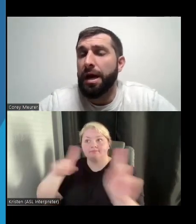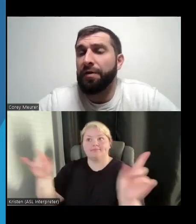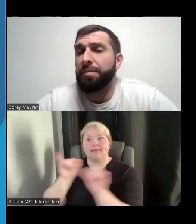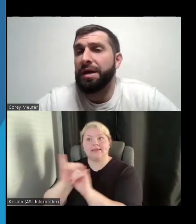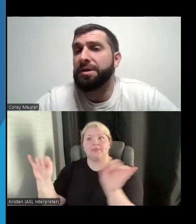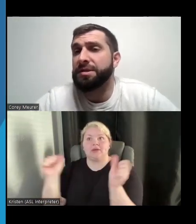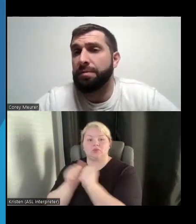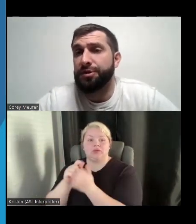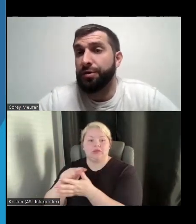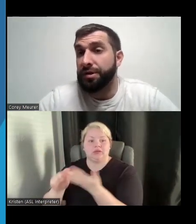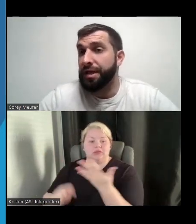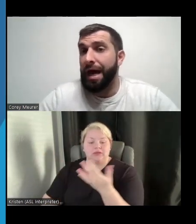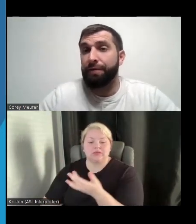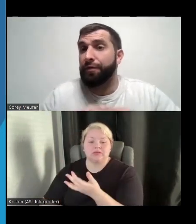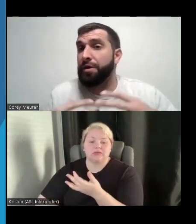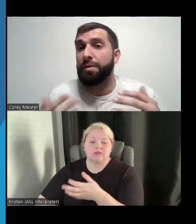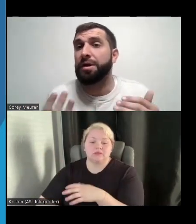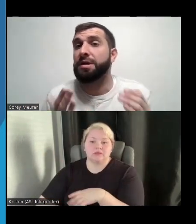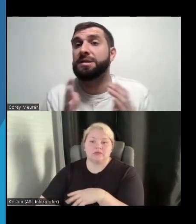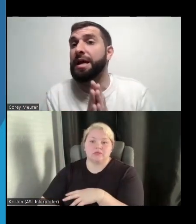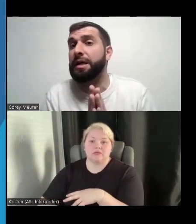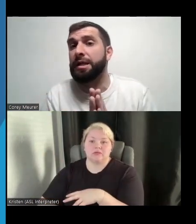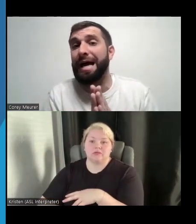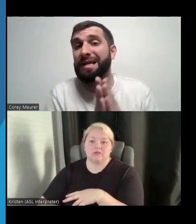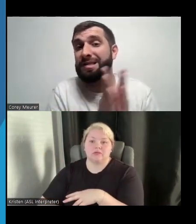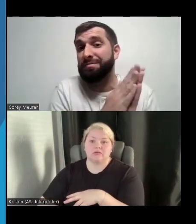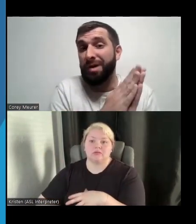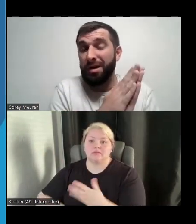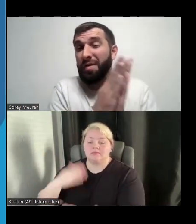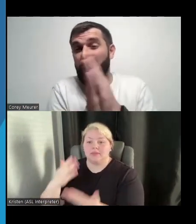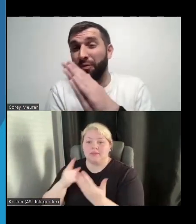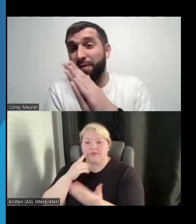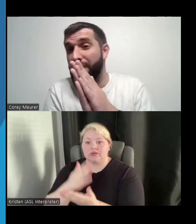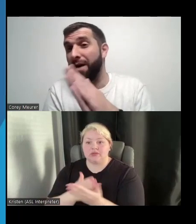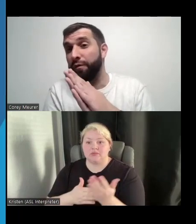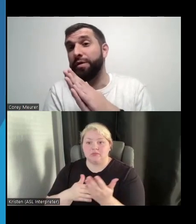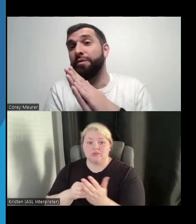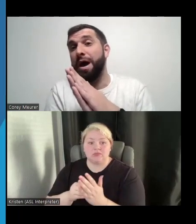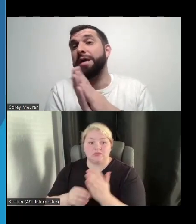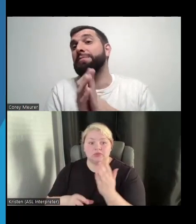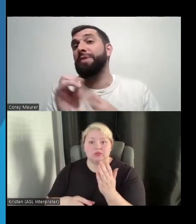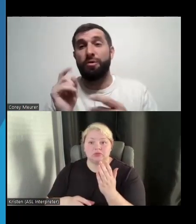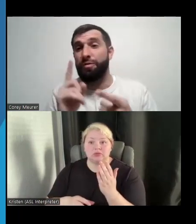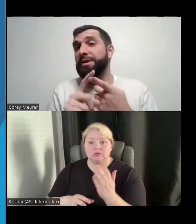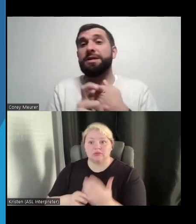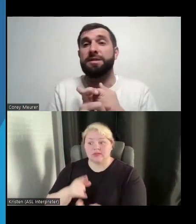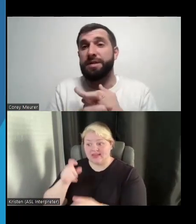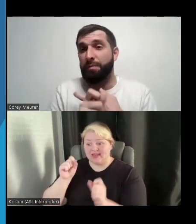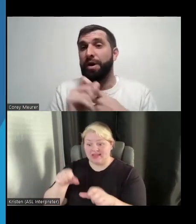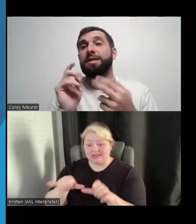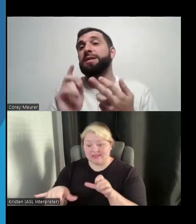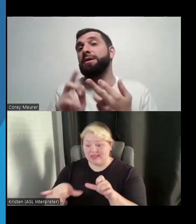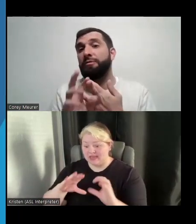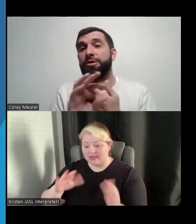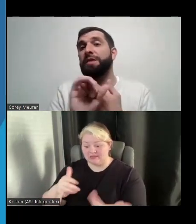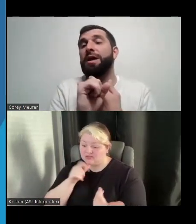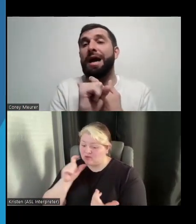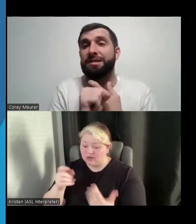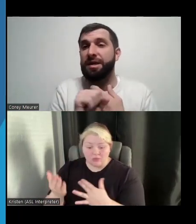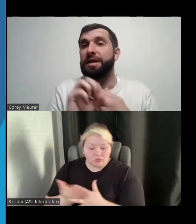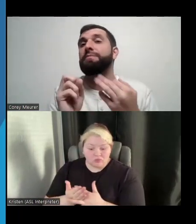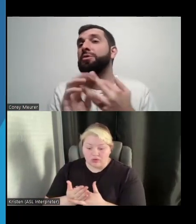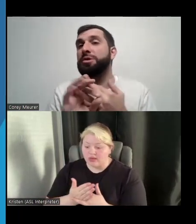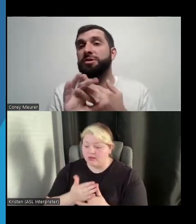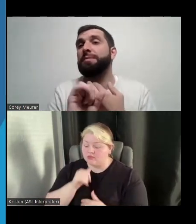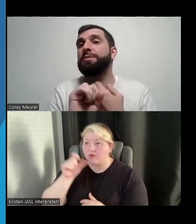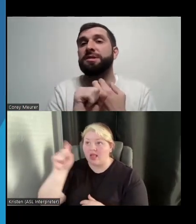areas. And there may be some students that for the ability to stay in class, they're pretty far over to the right. They don't really need to take breaks. They're not really ever